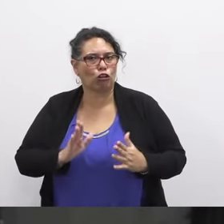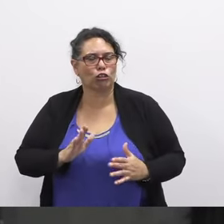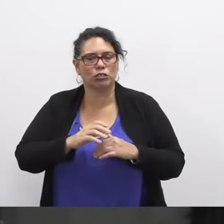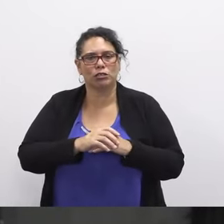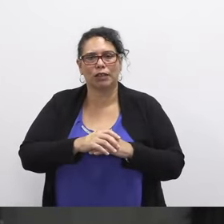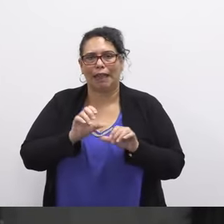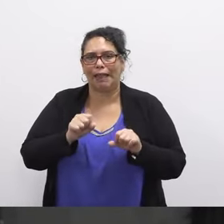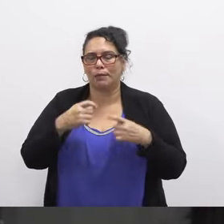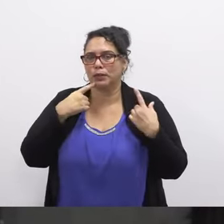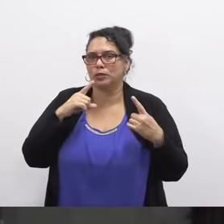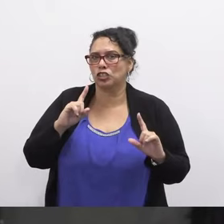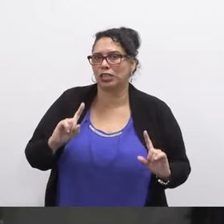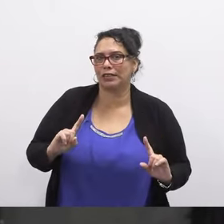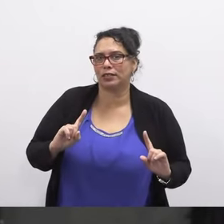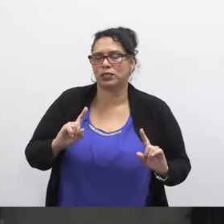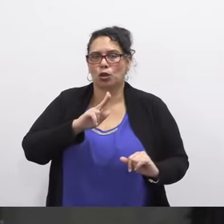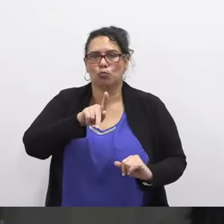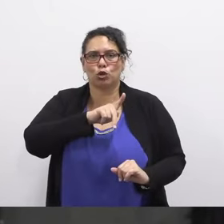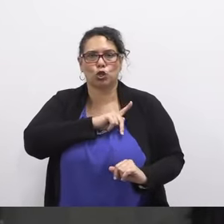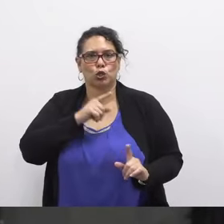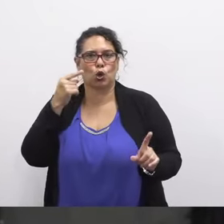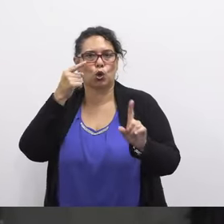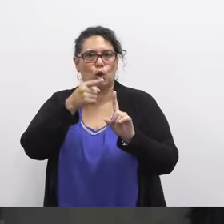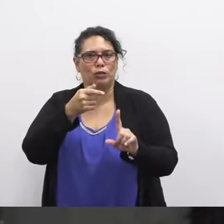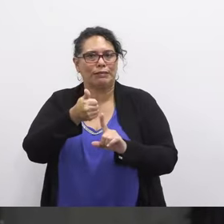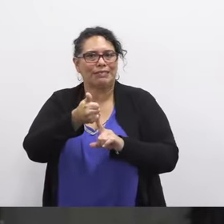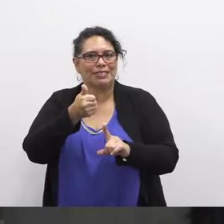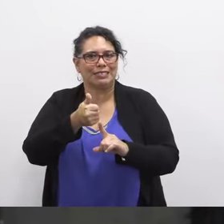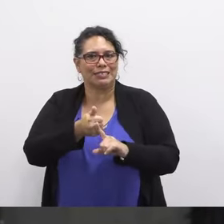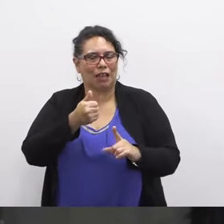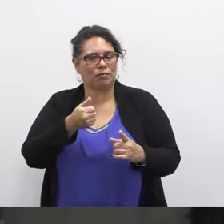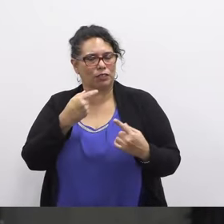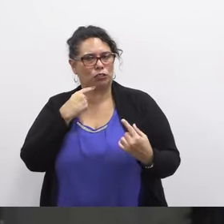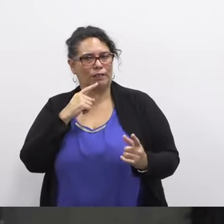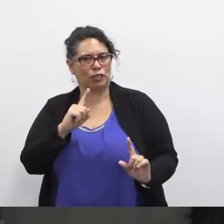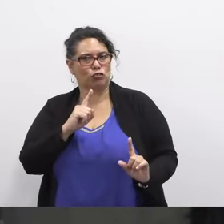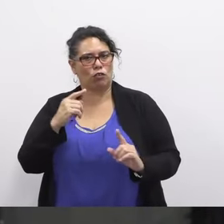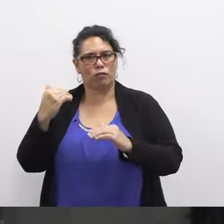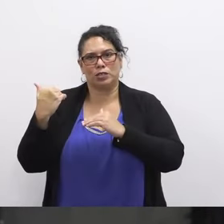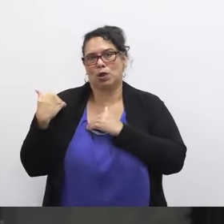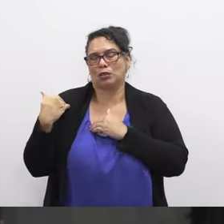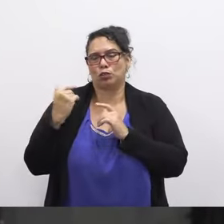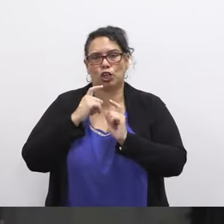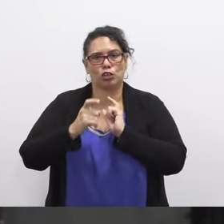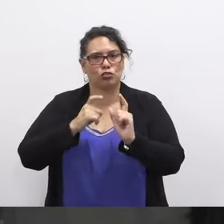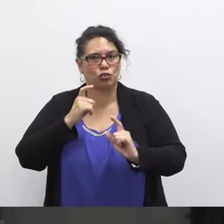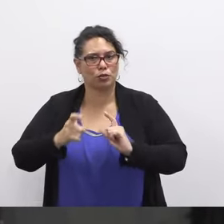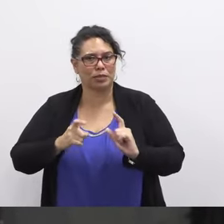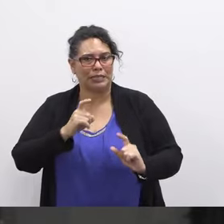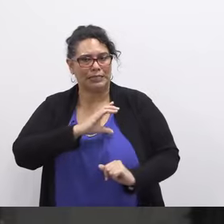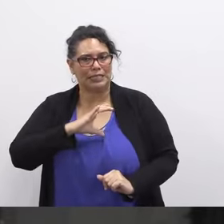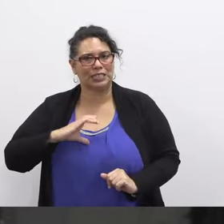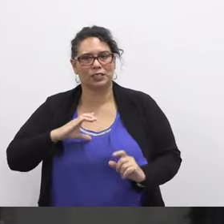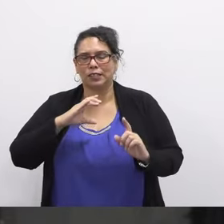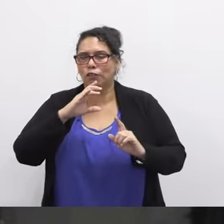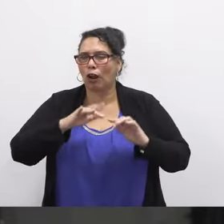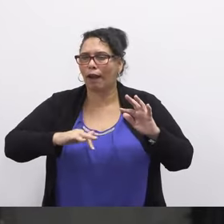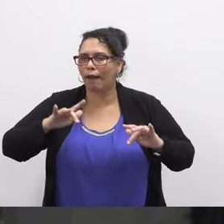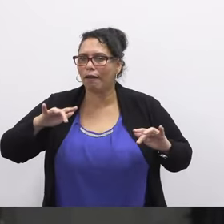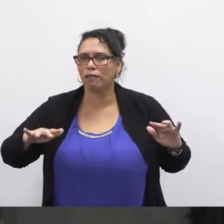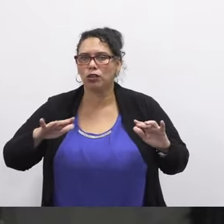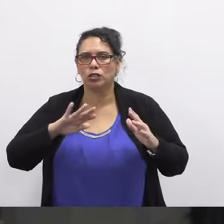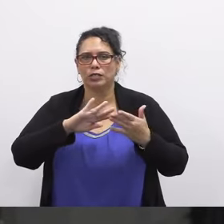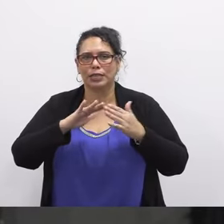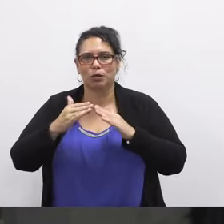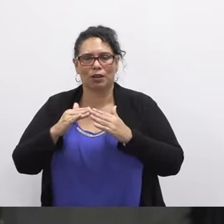goals as self-sufficient, responsible, and contributing citizens for a diverse community, which